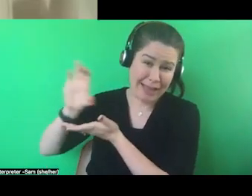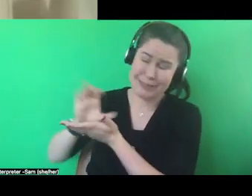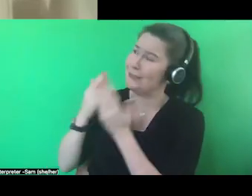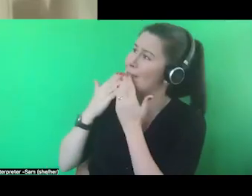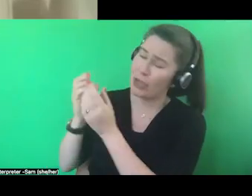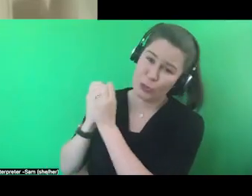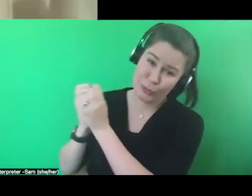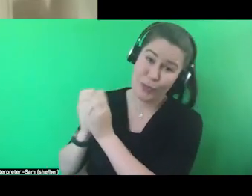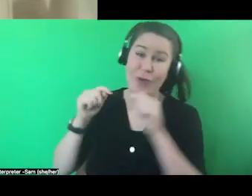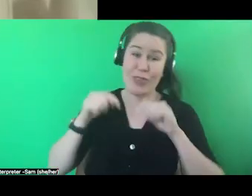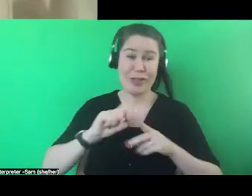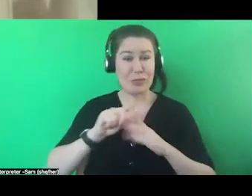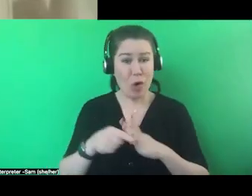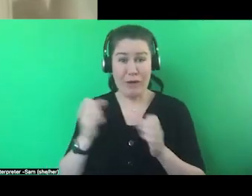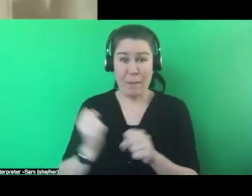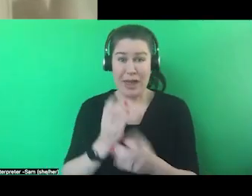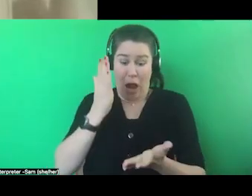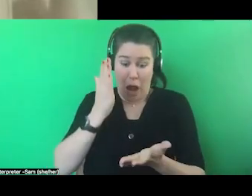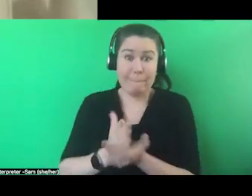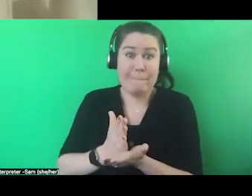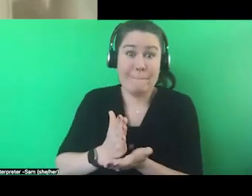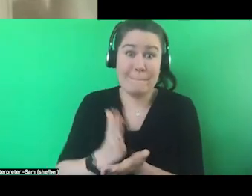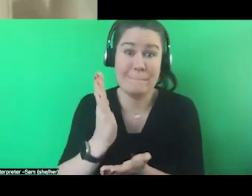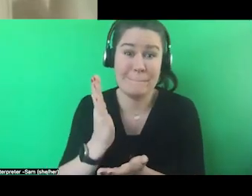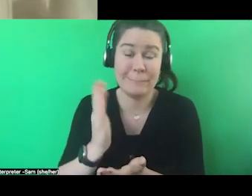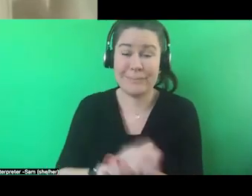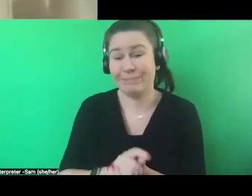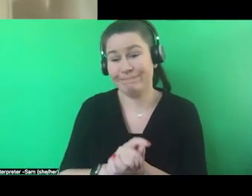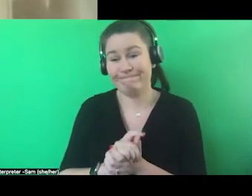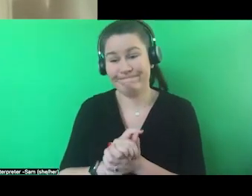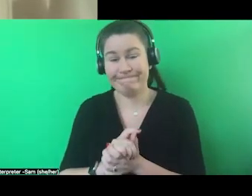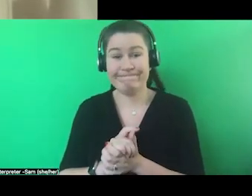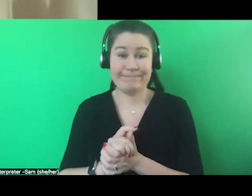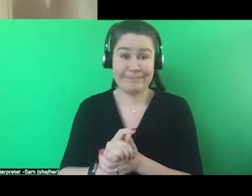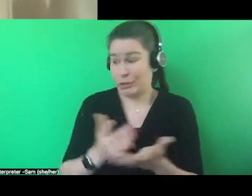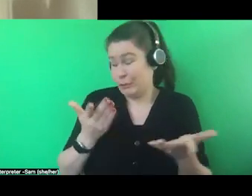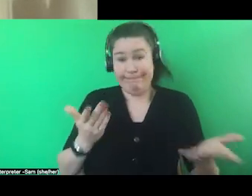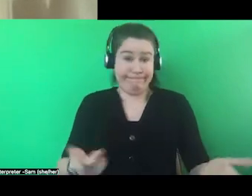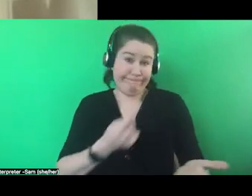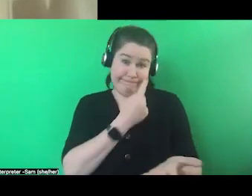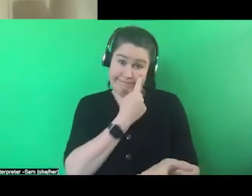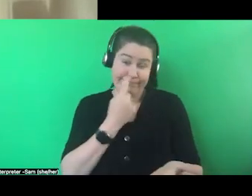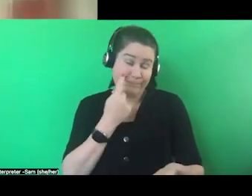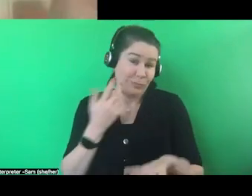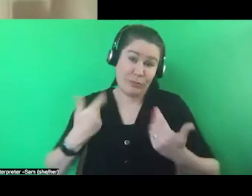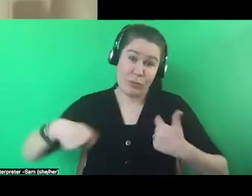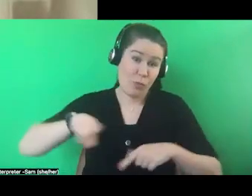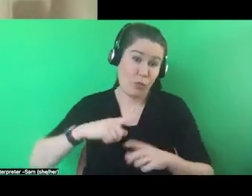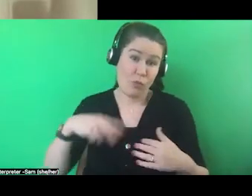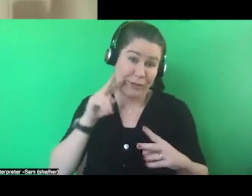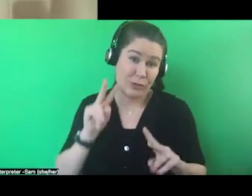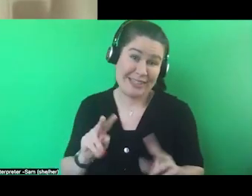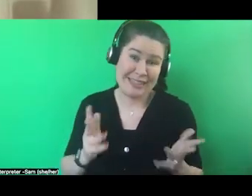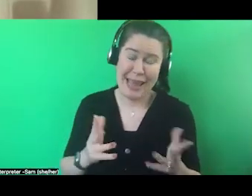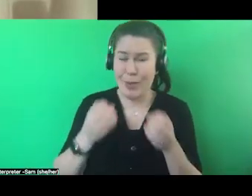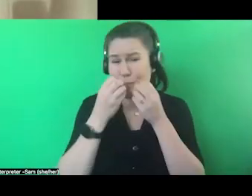this project real. So we have seen tonight the wonderful results and